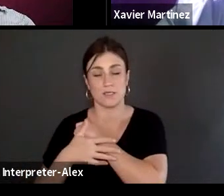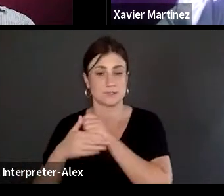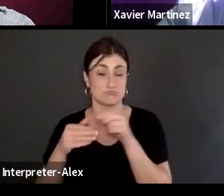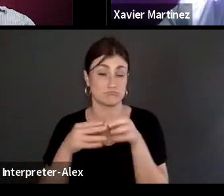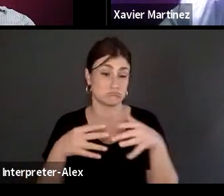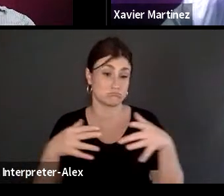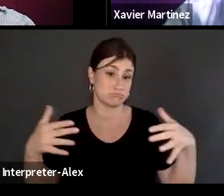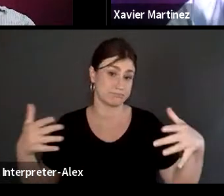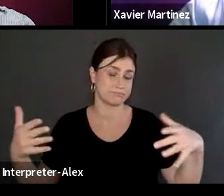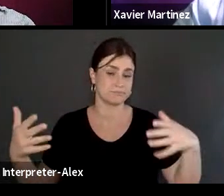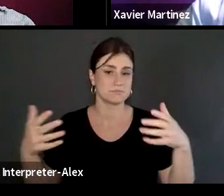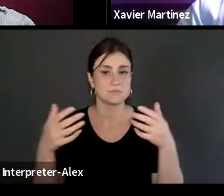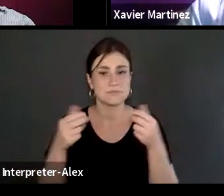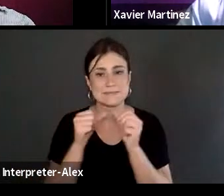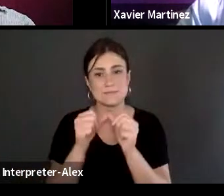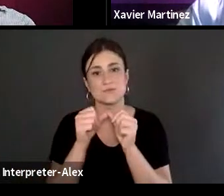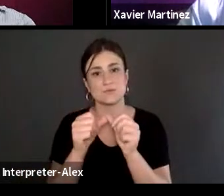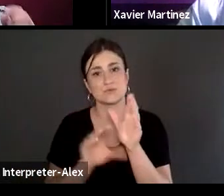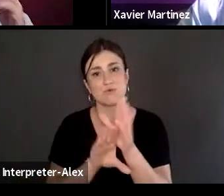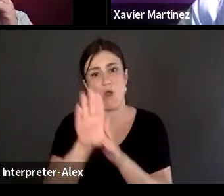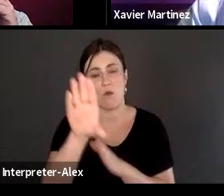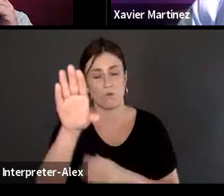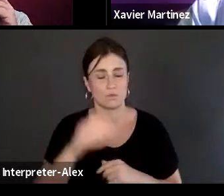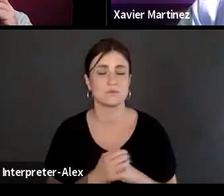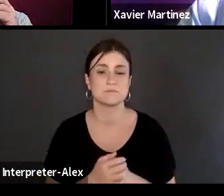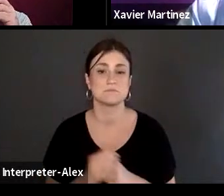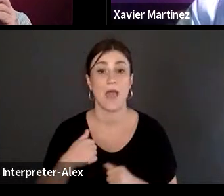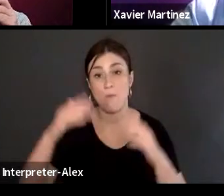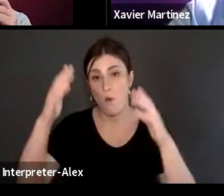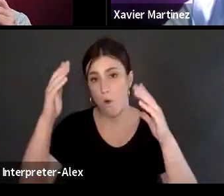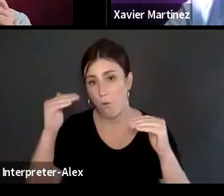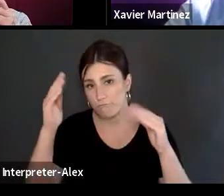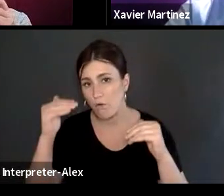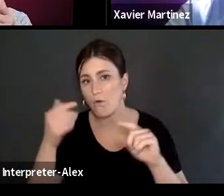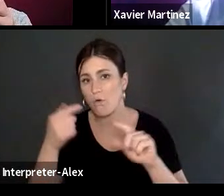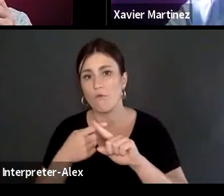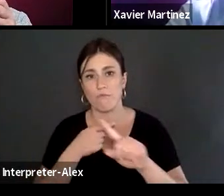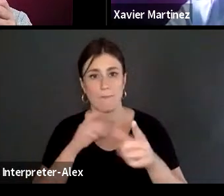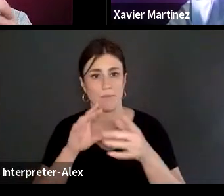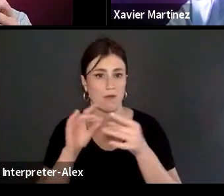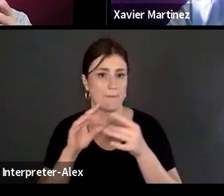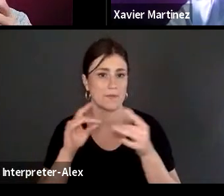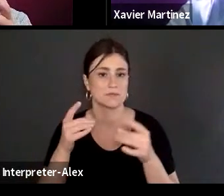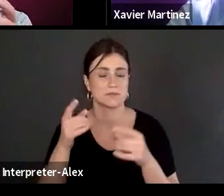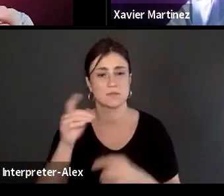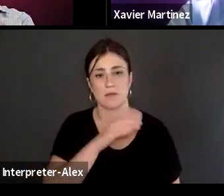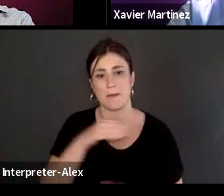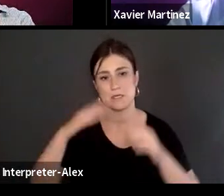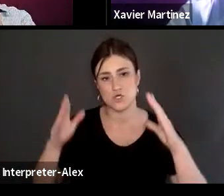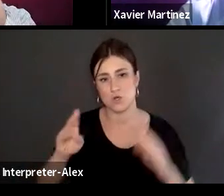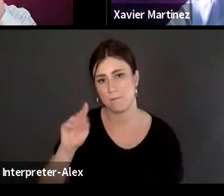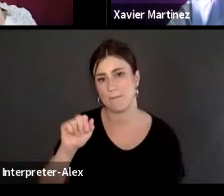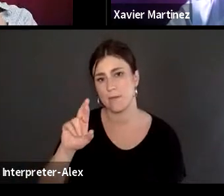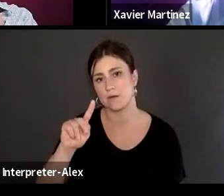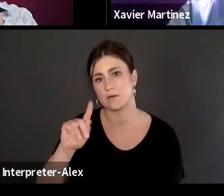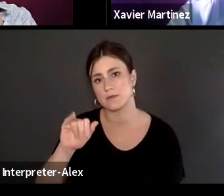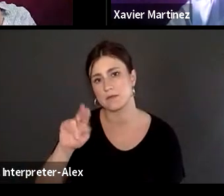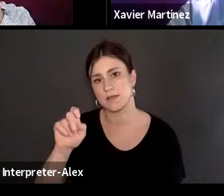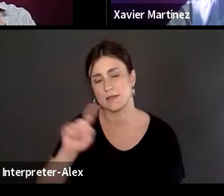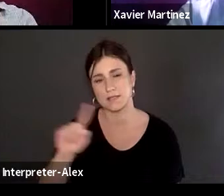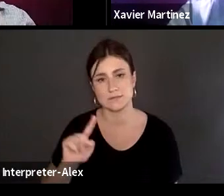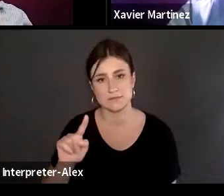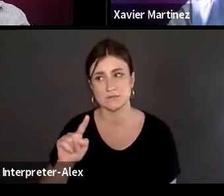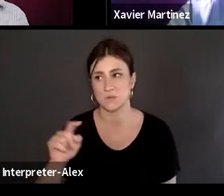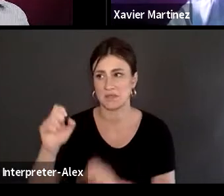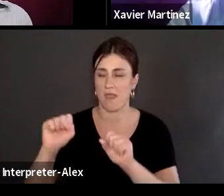this. And I'm very hopeful also by the comments of Commissioner Martinez that we will sit down soon and